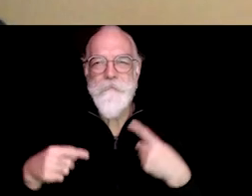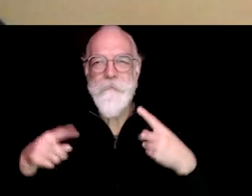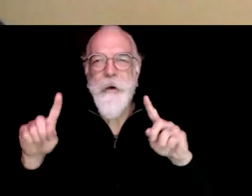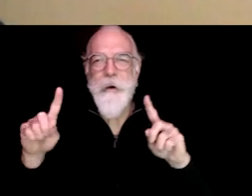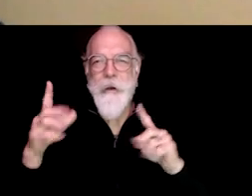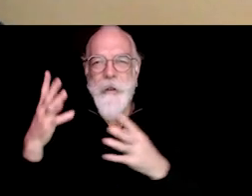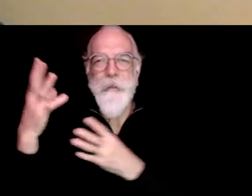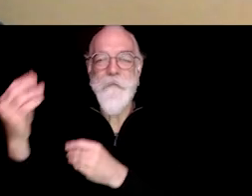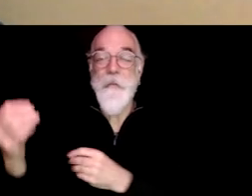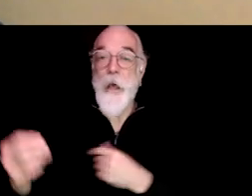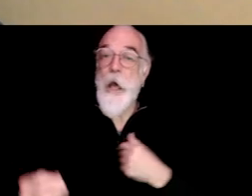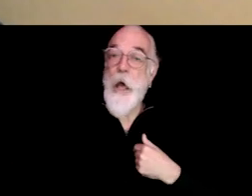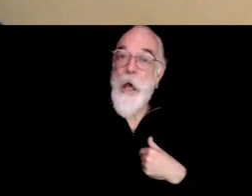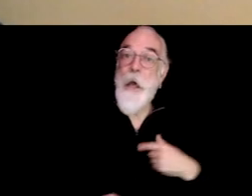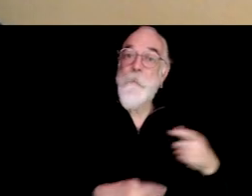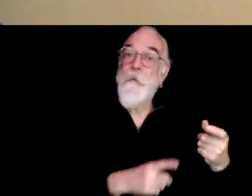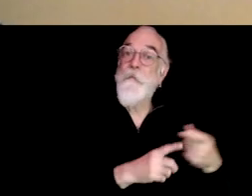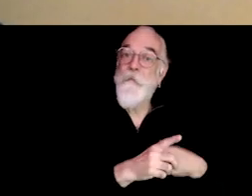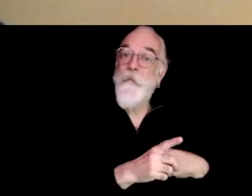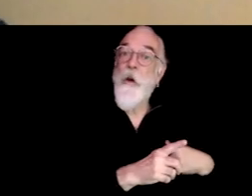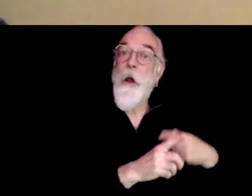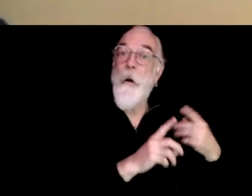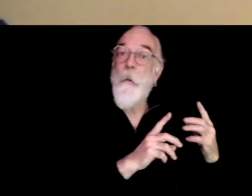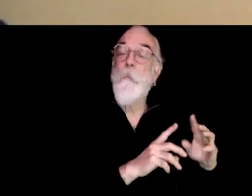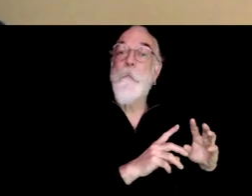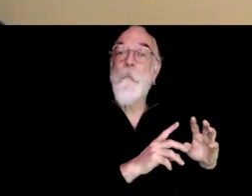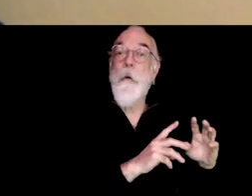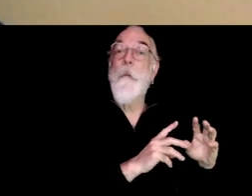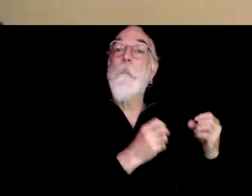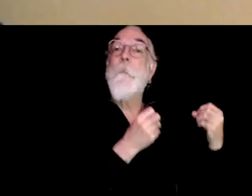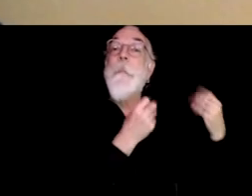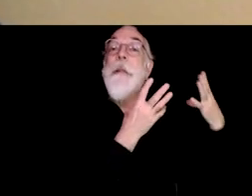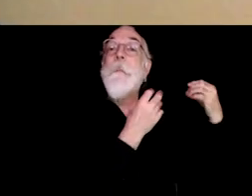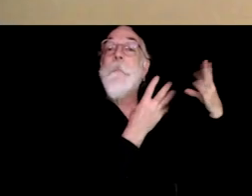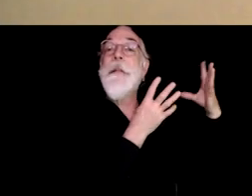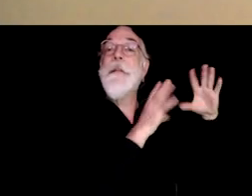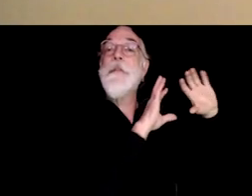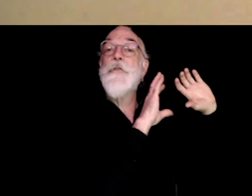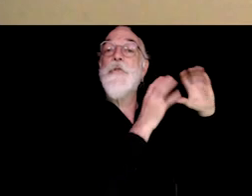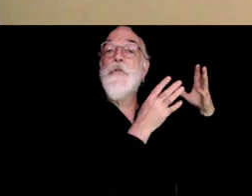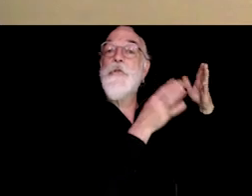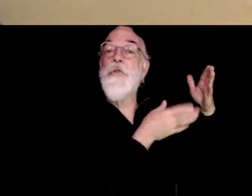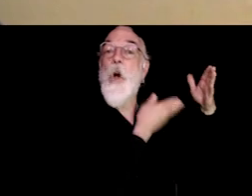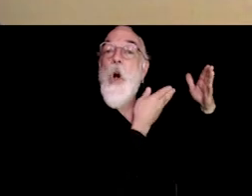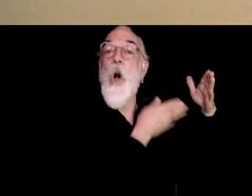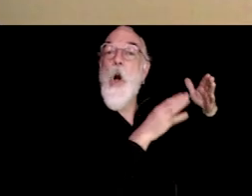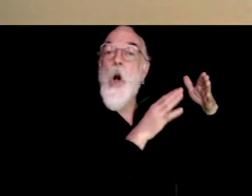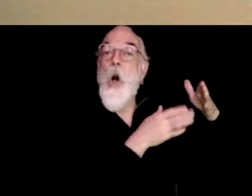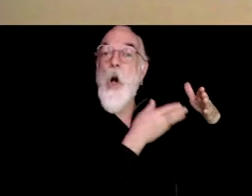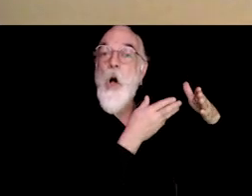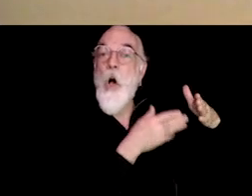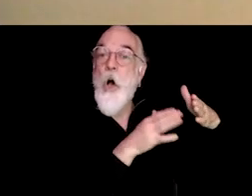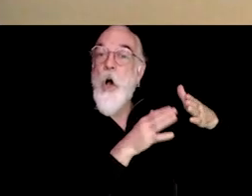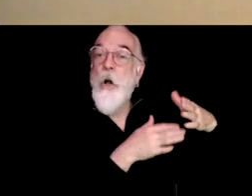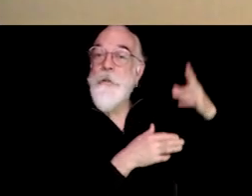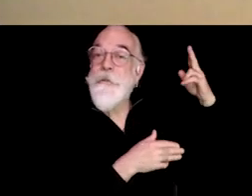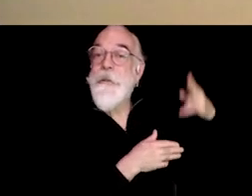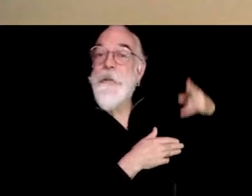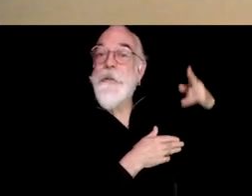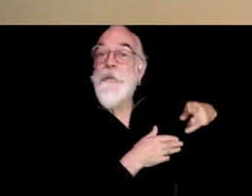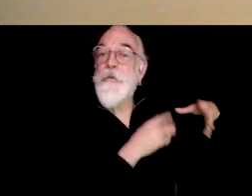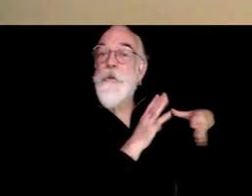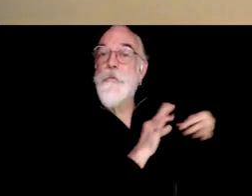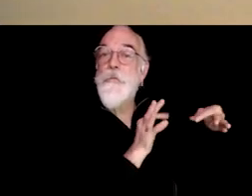I am from a line of songs, a particle of history told by the